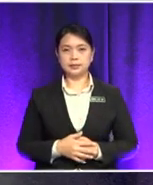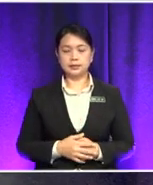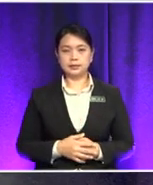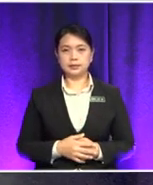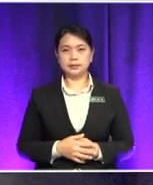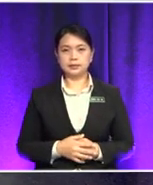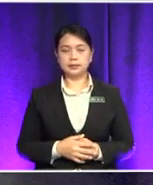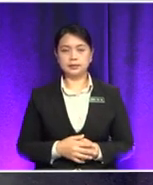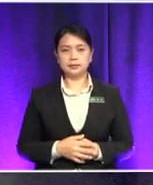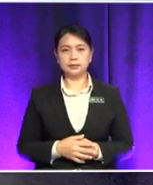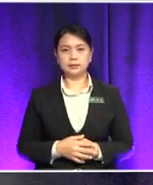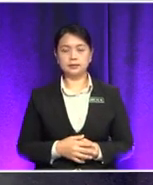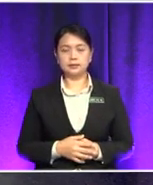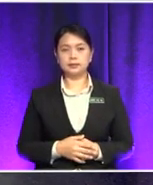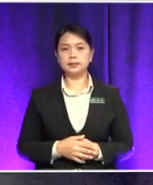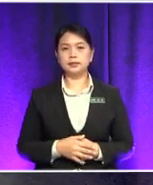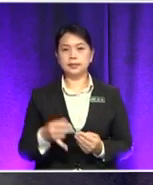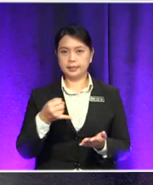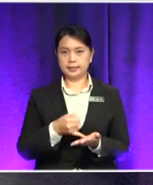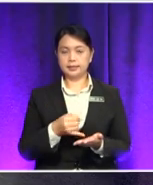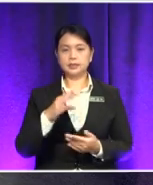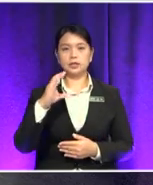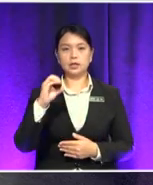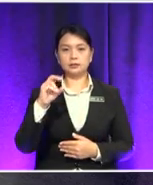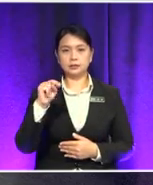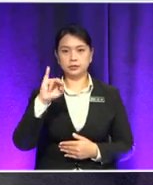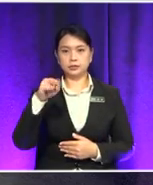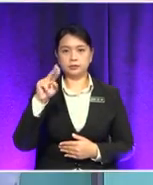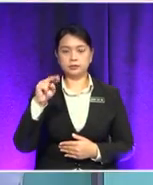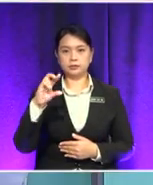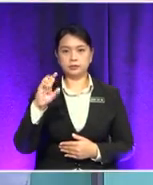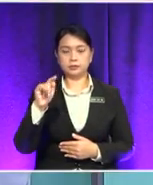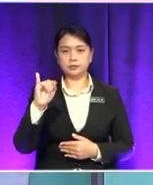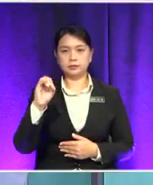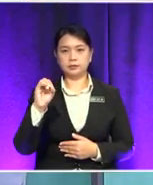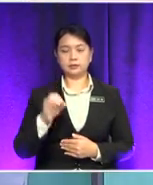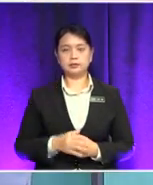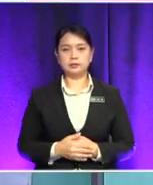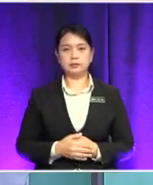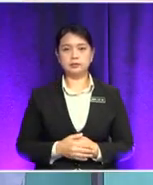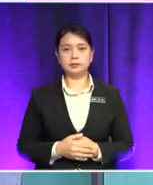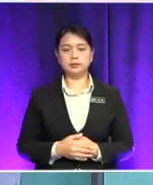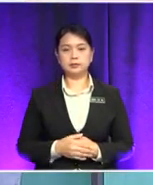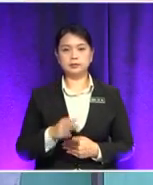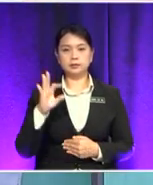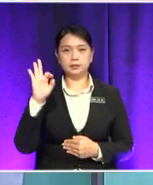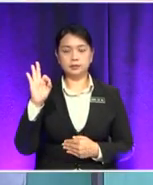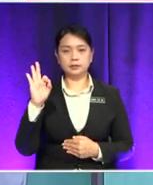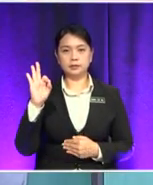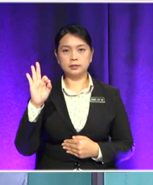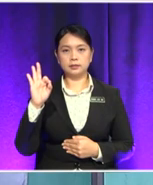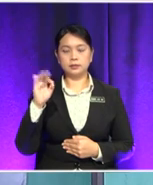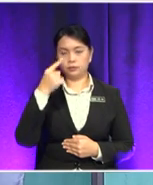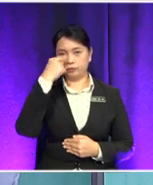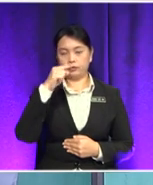the conjunction. Conjunction. Okay, so I'll give you F for for, A for